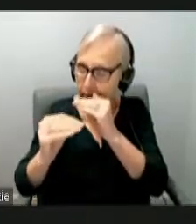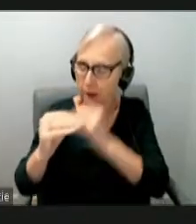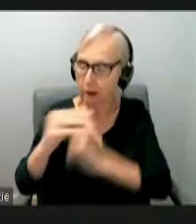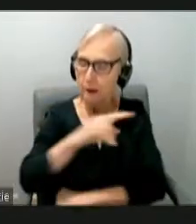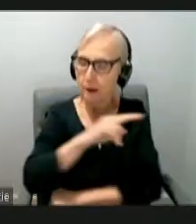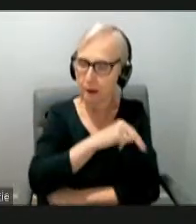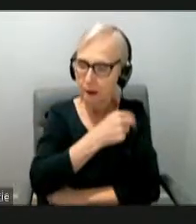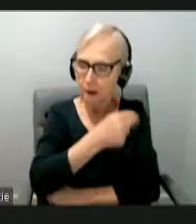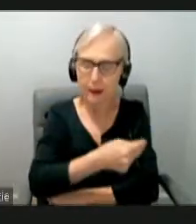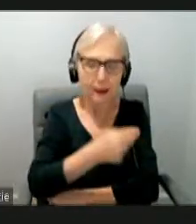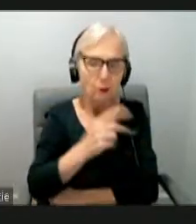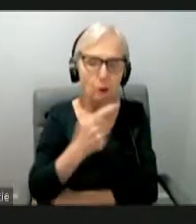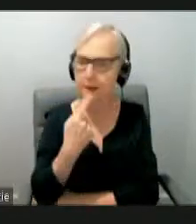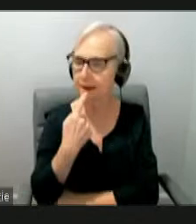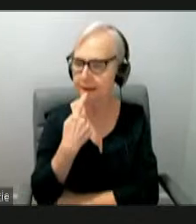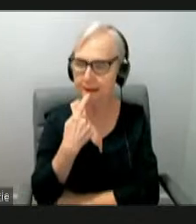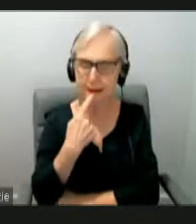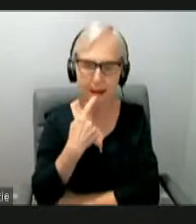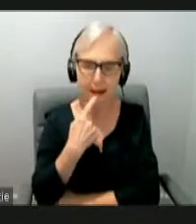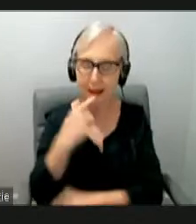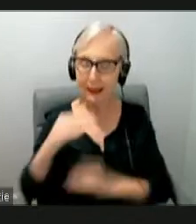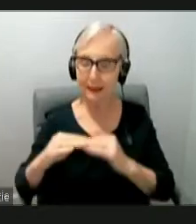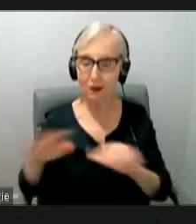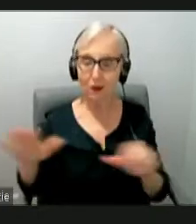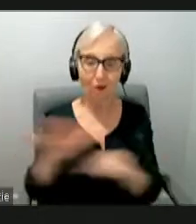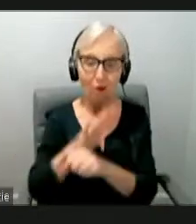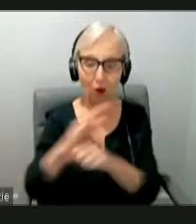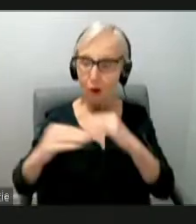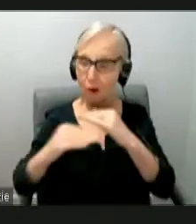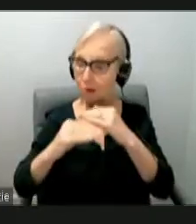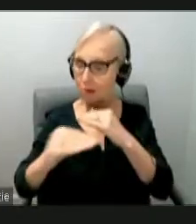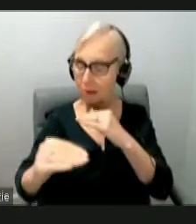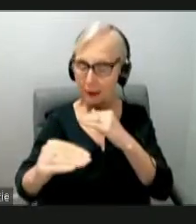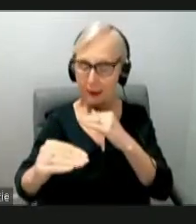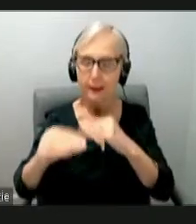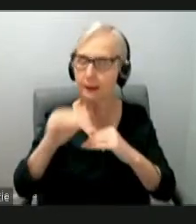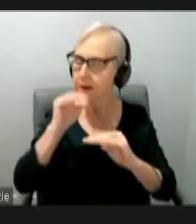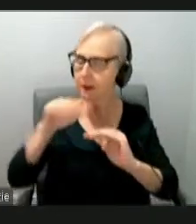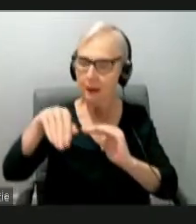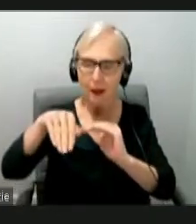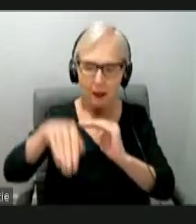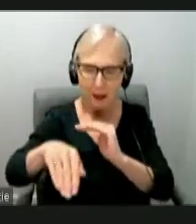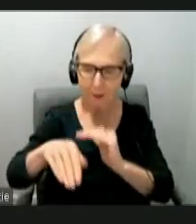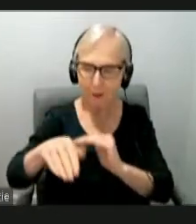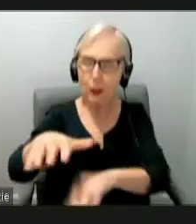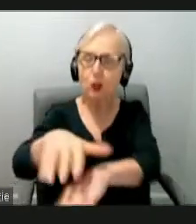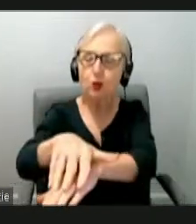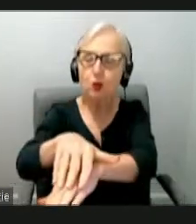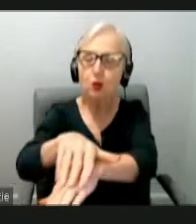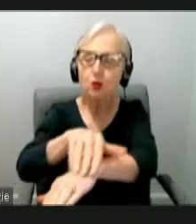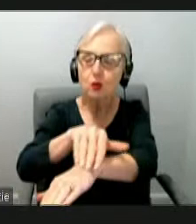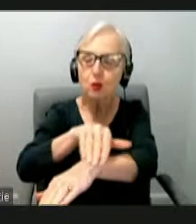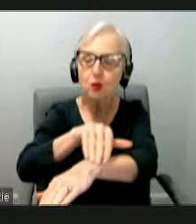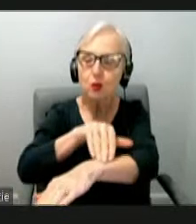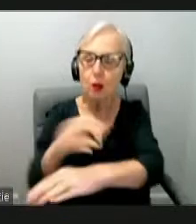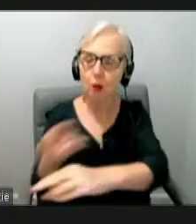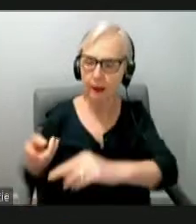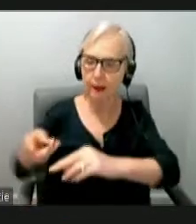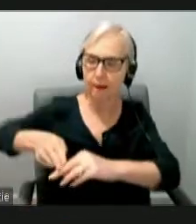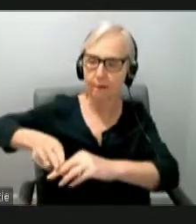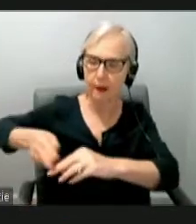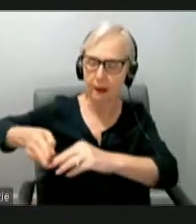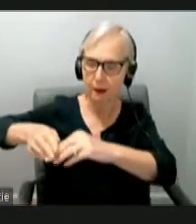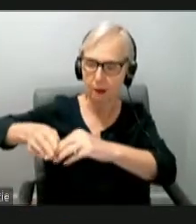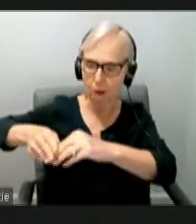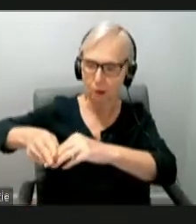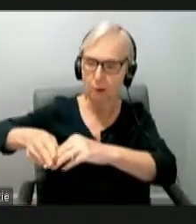hospitalizations. I wouldn't say we're yet seeing a plateau, certainly not a decrease, but perhaps a slowing of our increase in hospitalization. So this